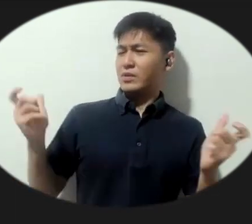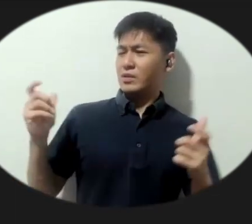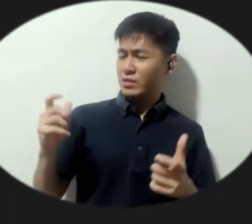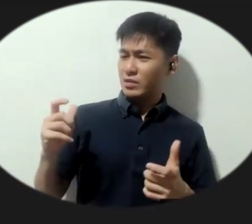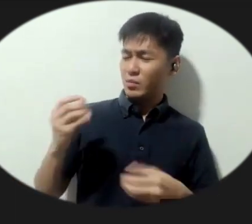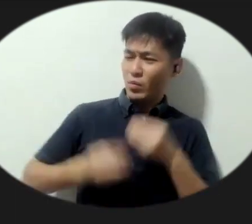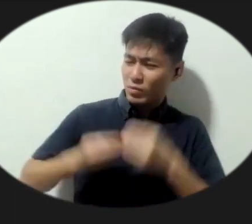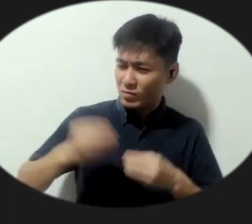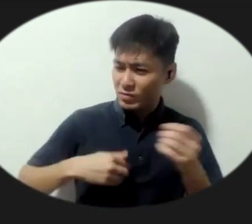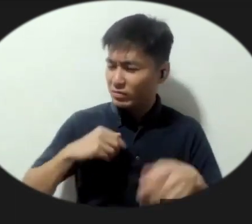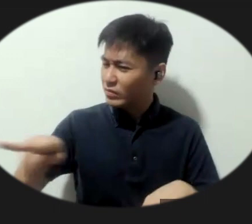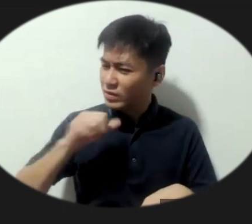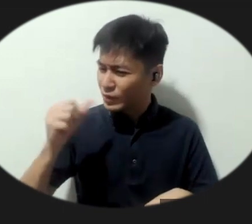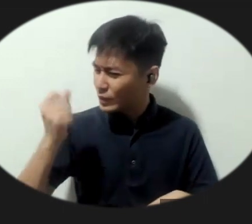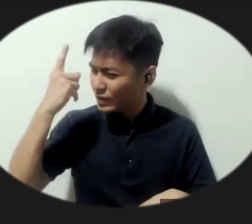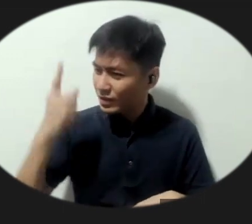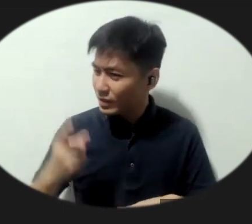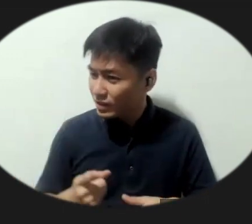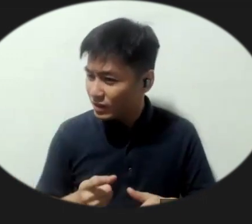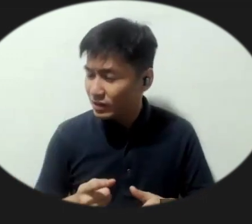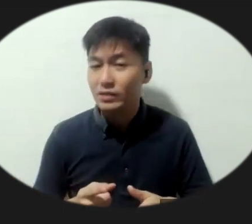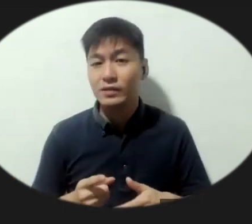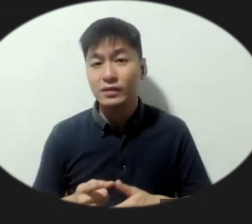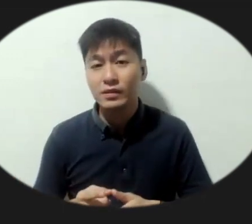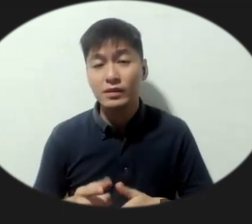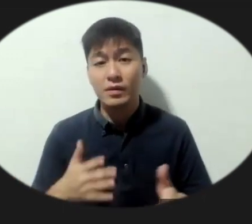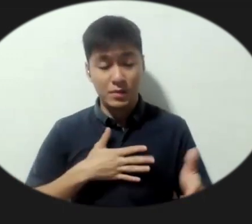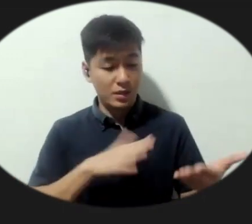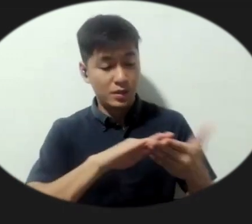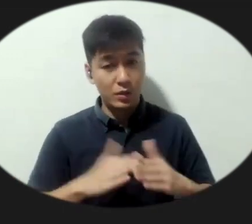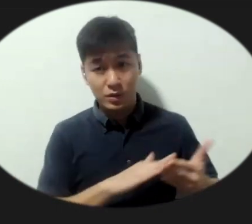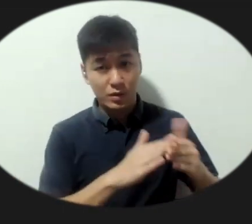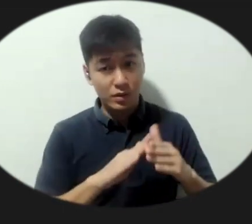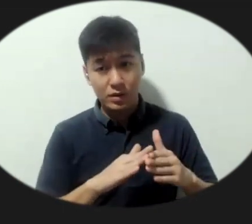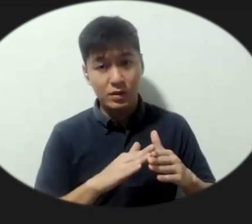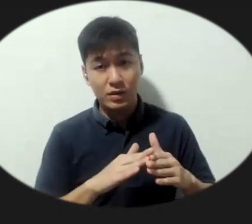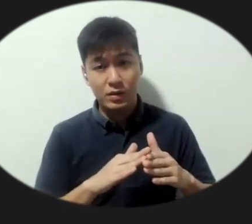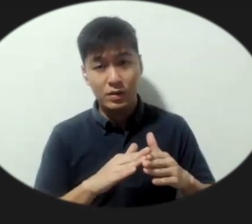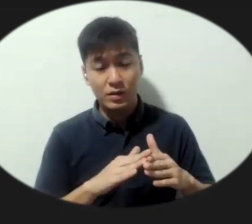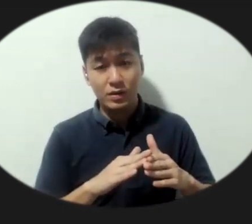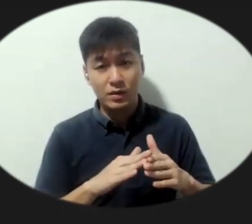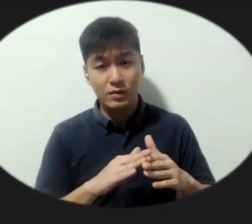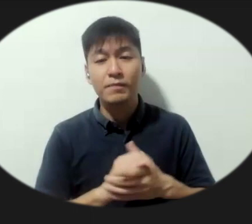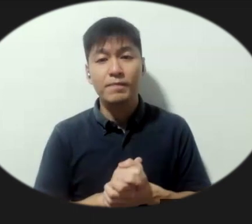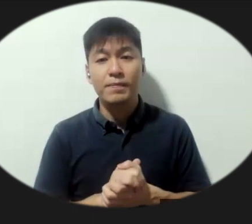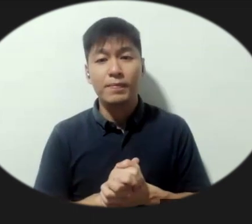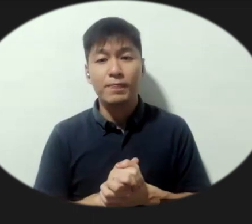what it was. I come from a community where they believe that anything you cannot explain.